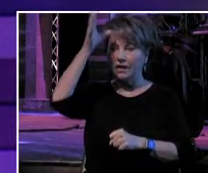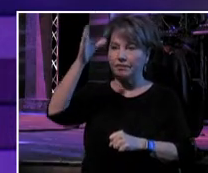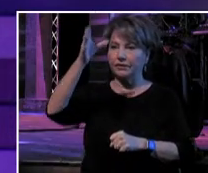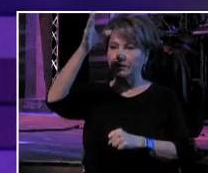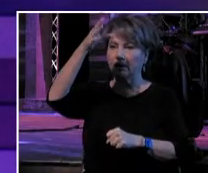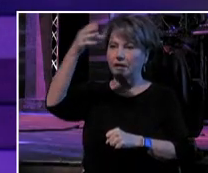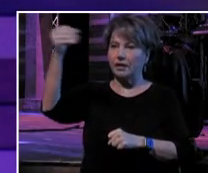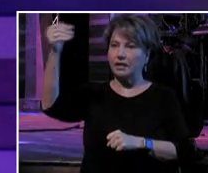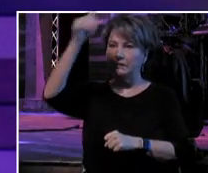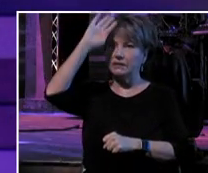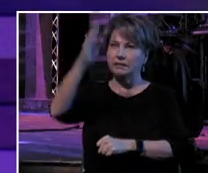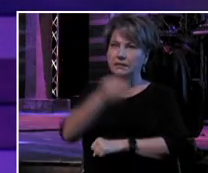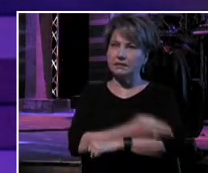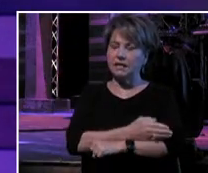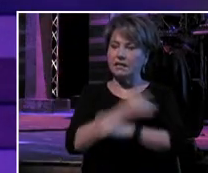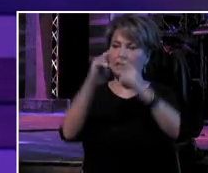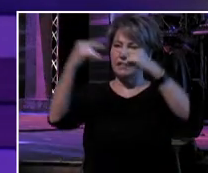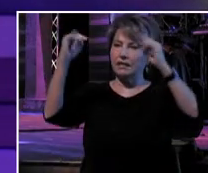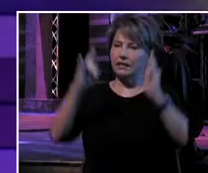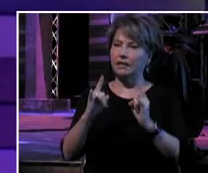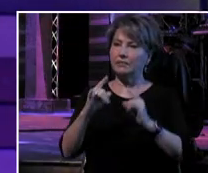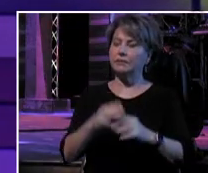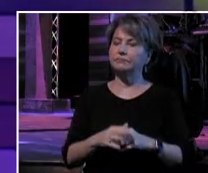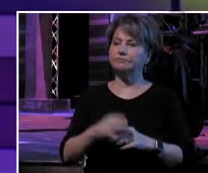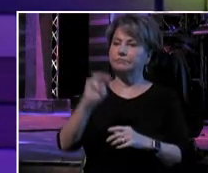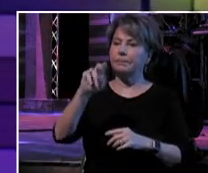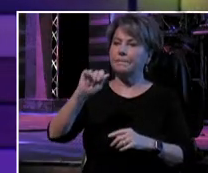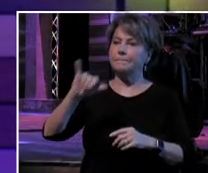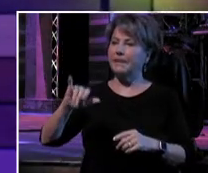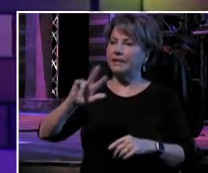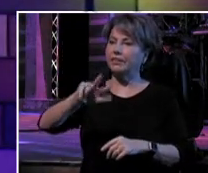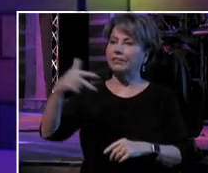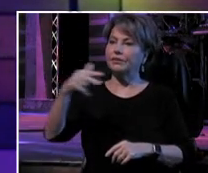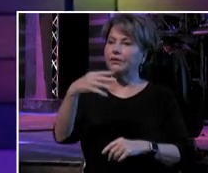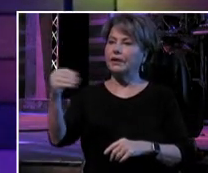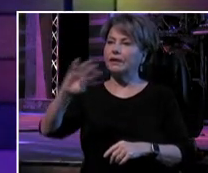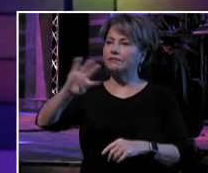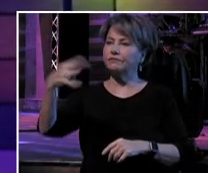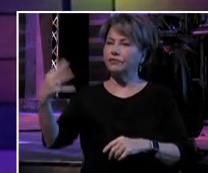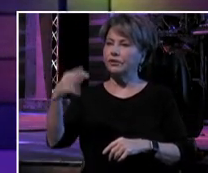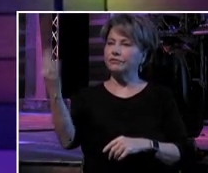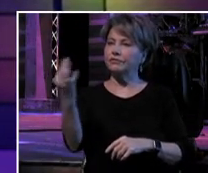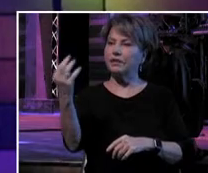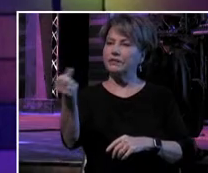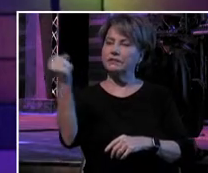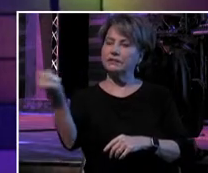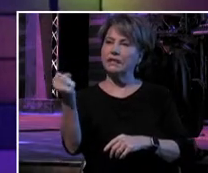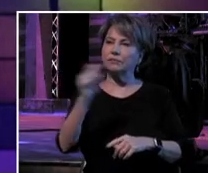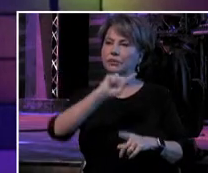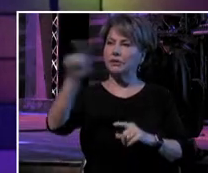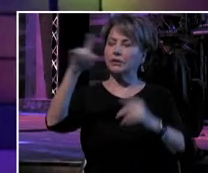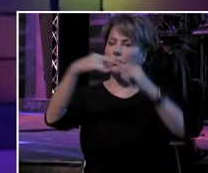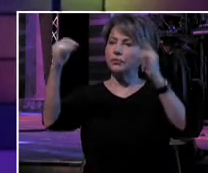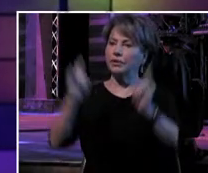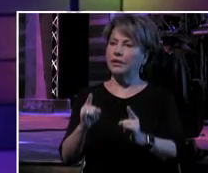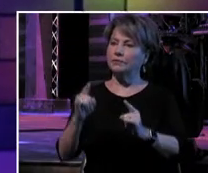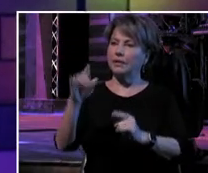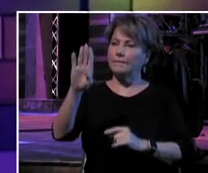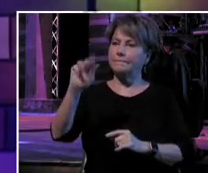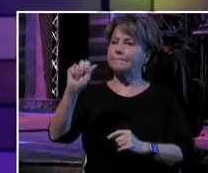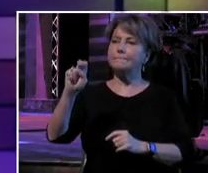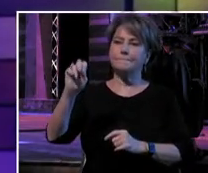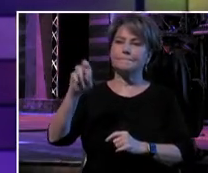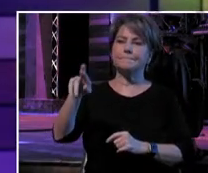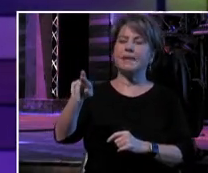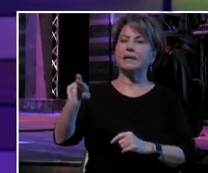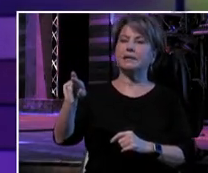this is going to be May 3rd into the 4th, Friday night into Saturday, and we've got a campsite that we're going to be at out at Banner Creek. There's going to be a